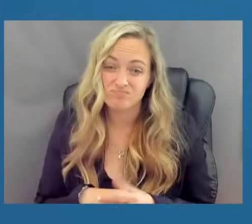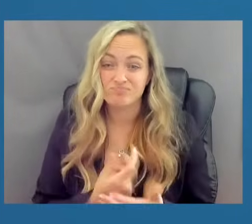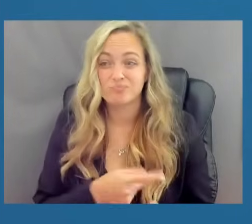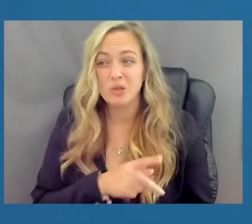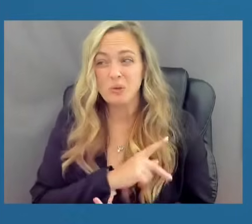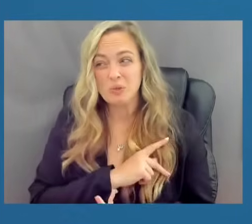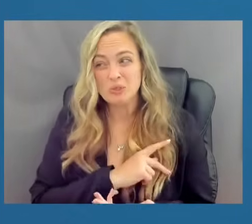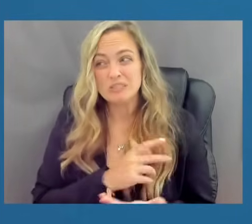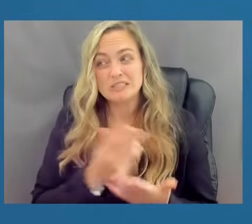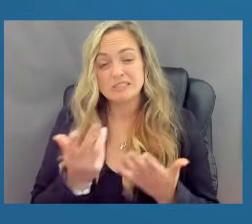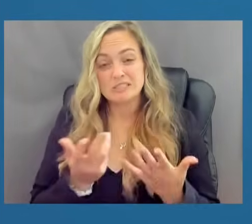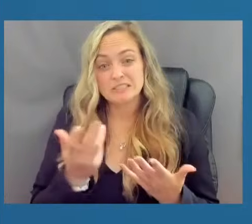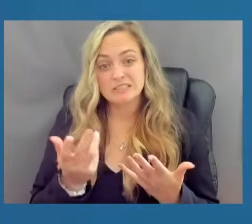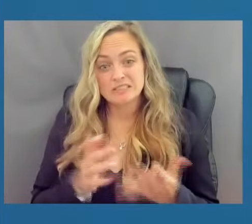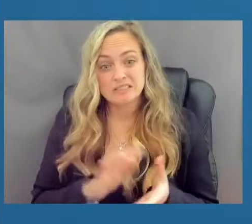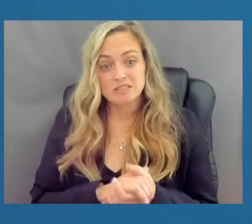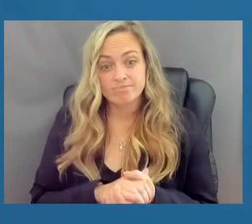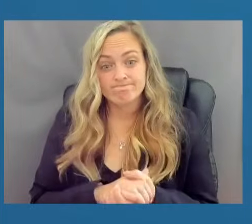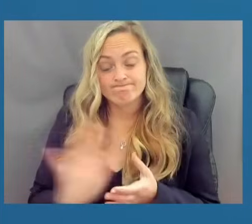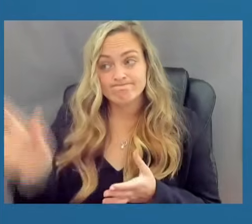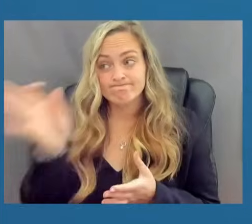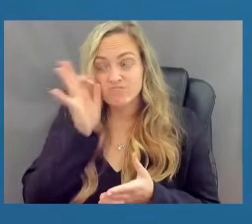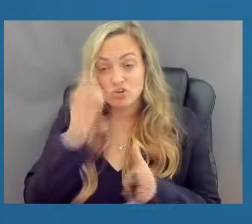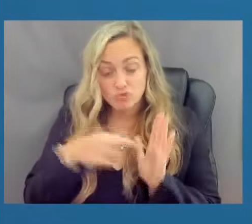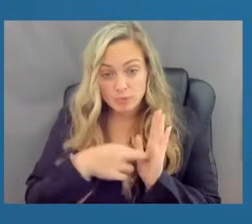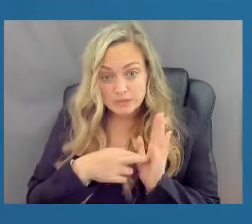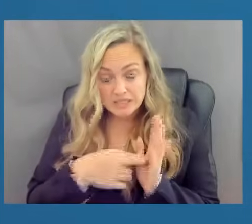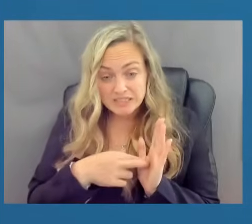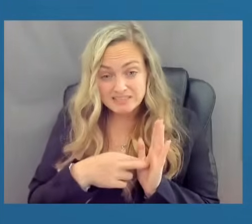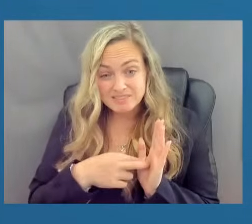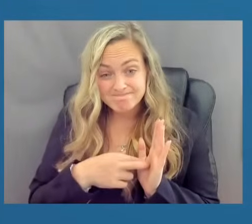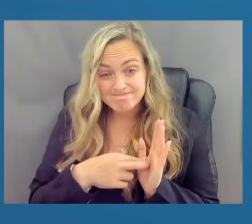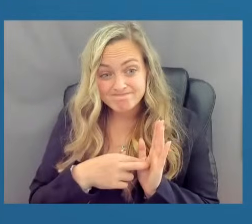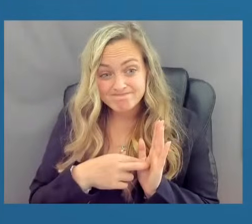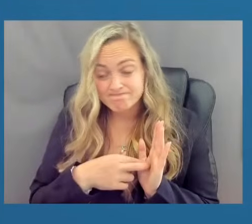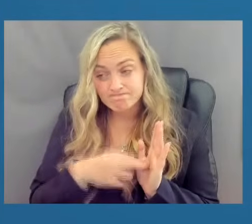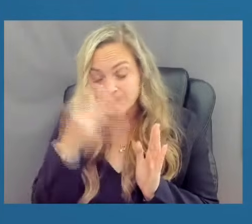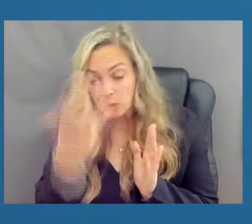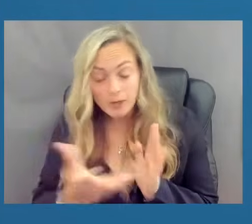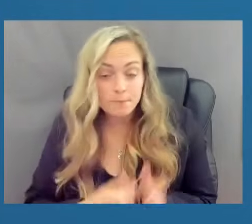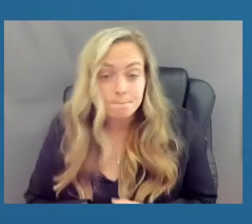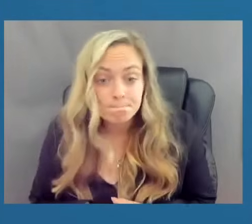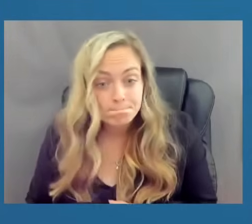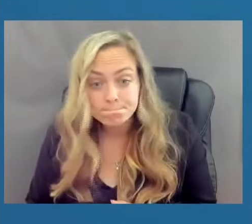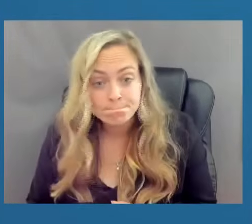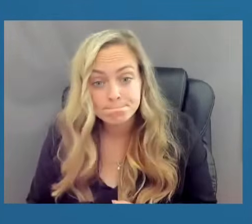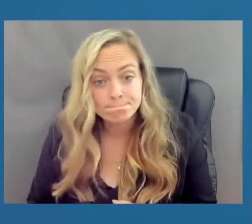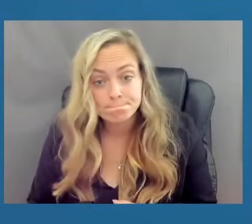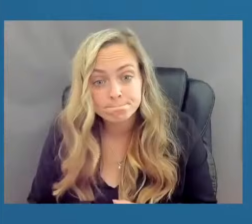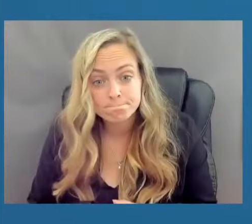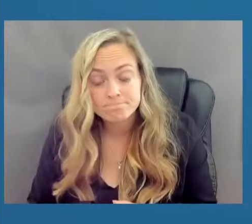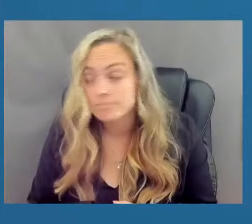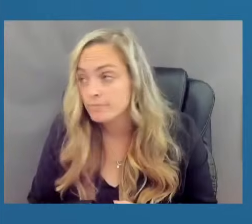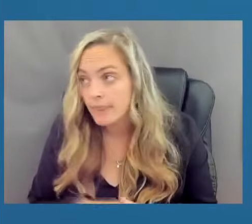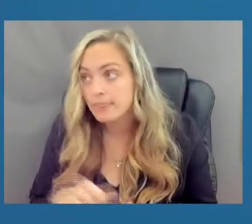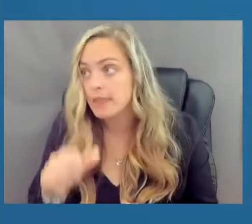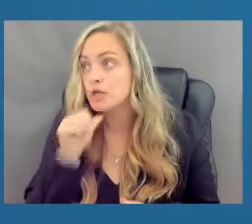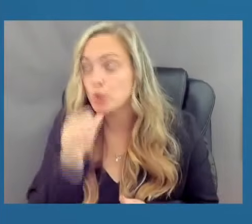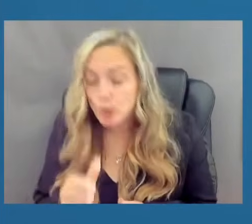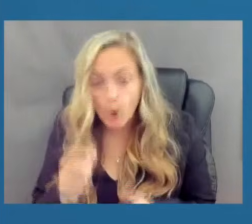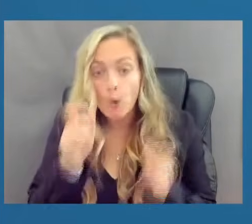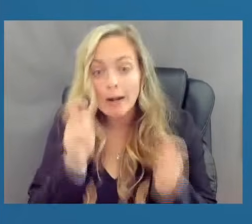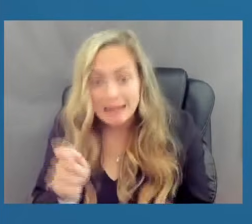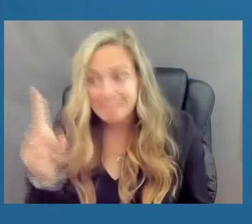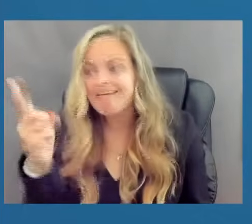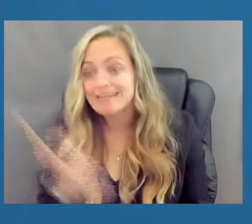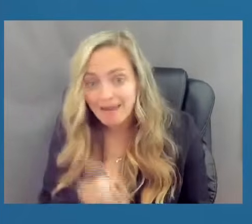that these federal representatives don't give a damn. Don't give a damn. Because